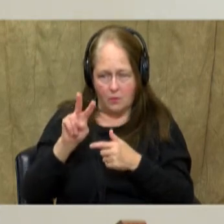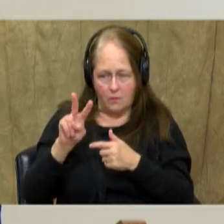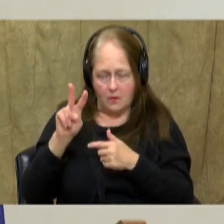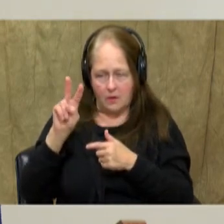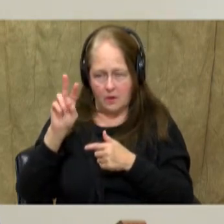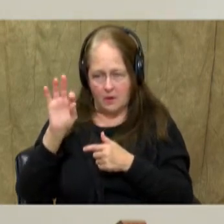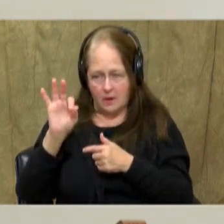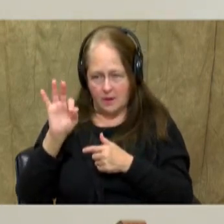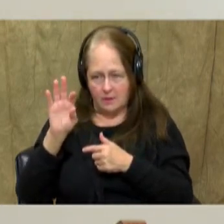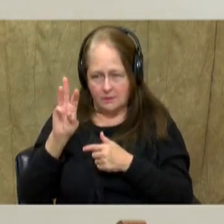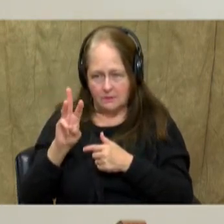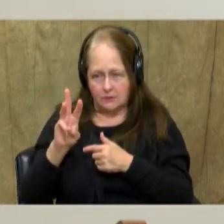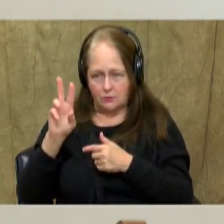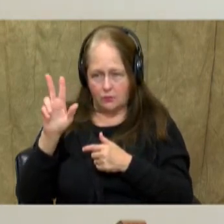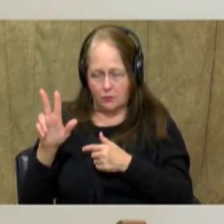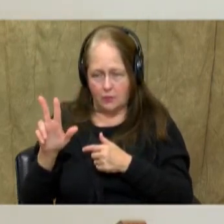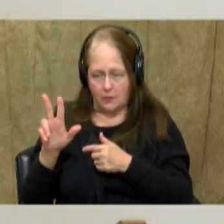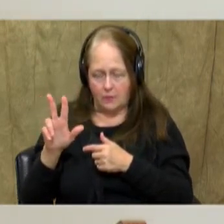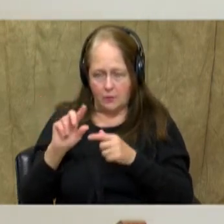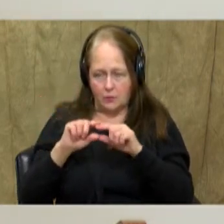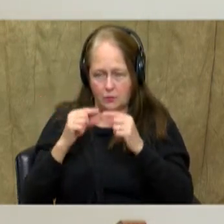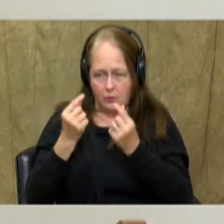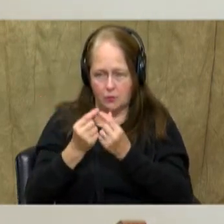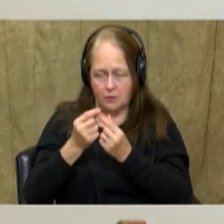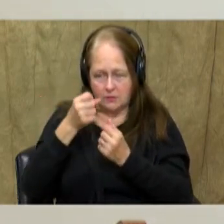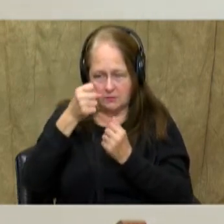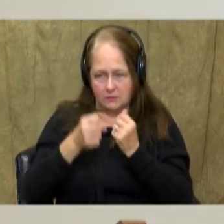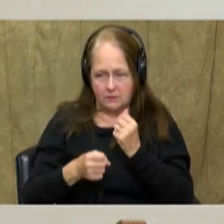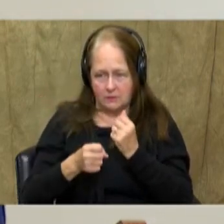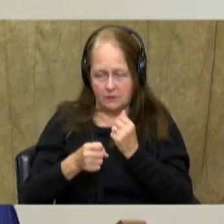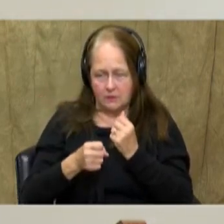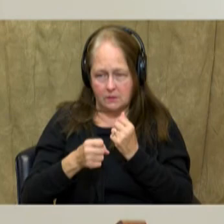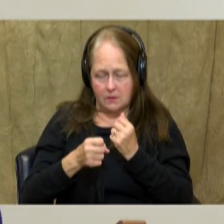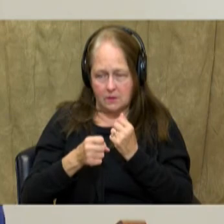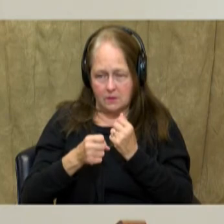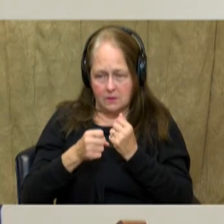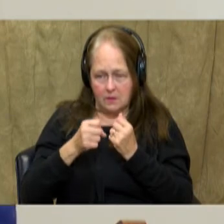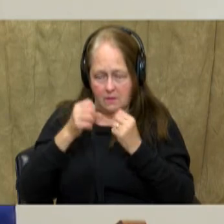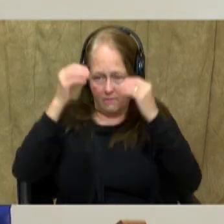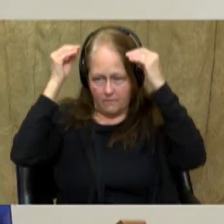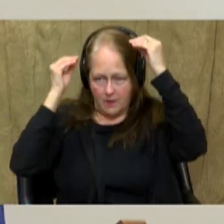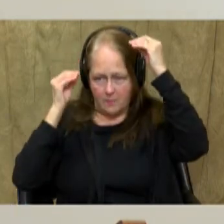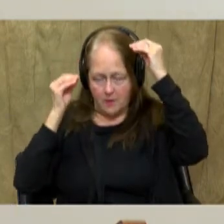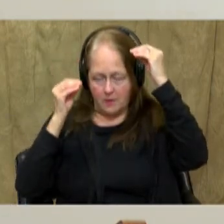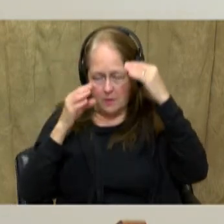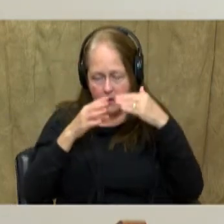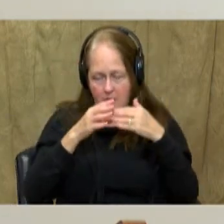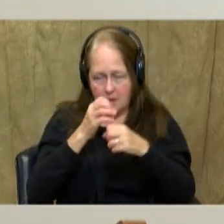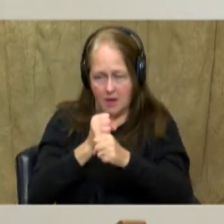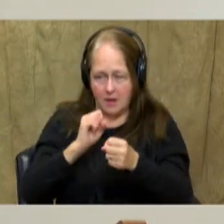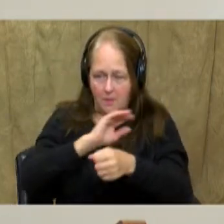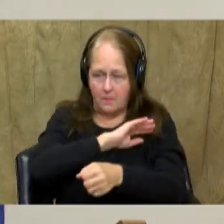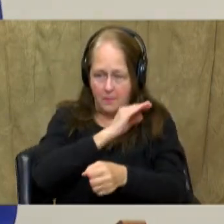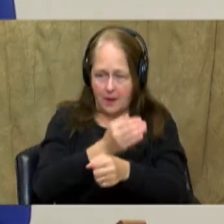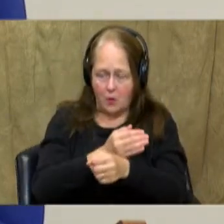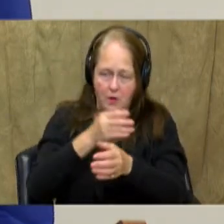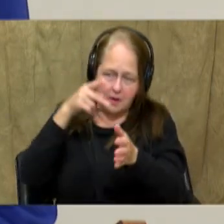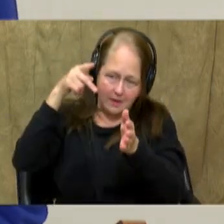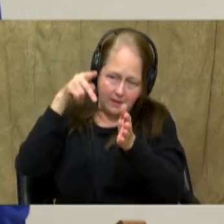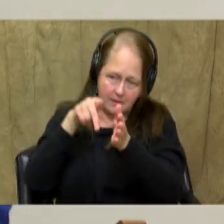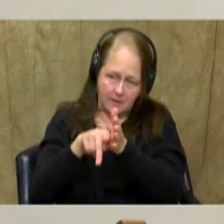of 1963. A group of South Vietnamese army leaders had seized power and